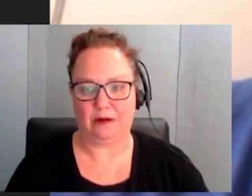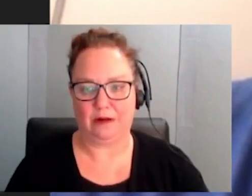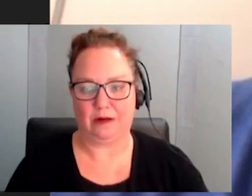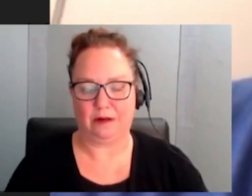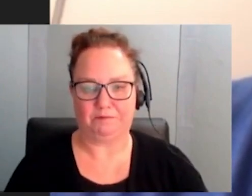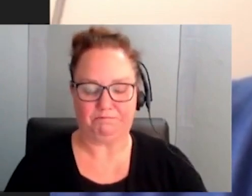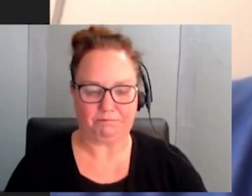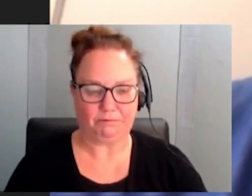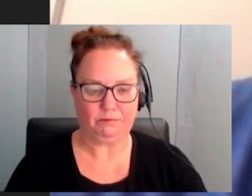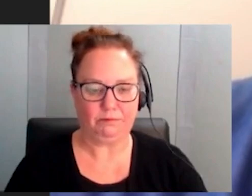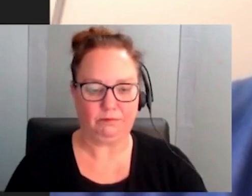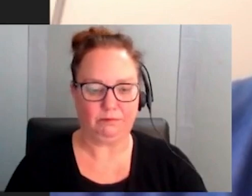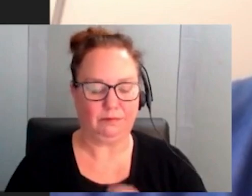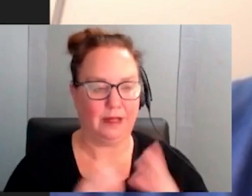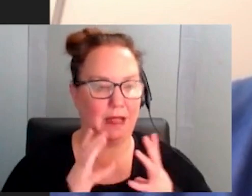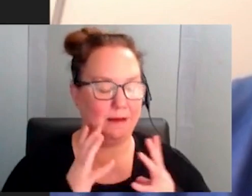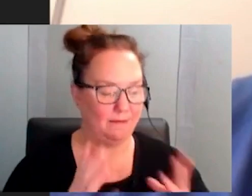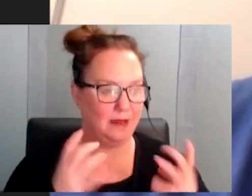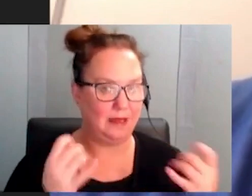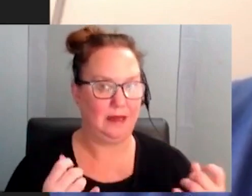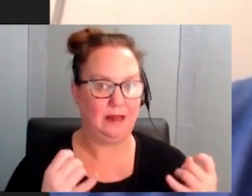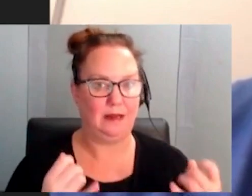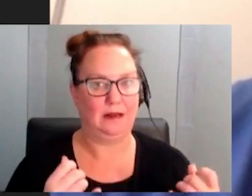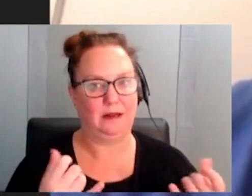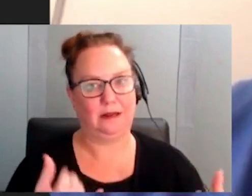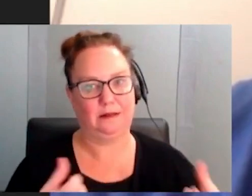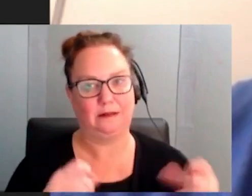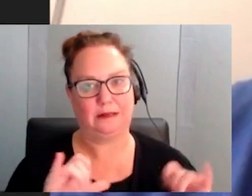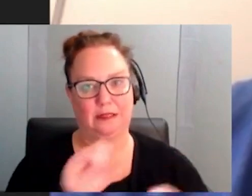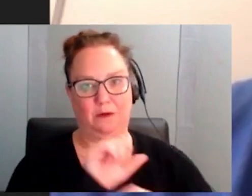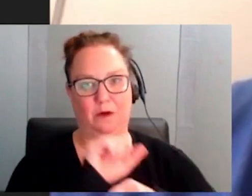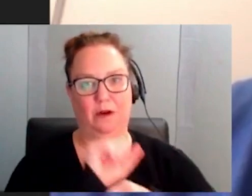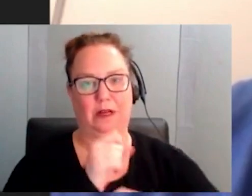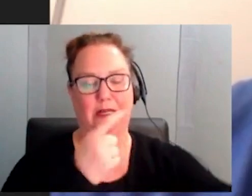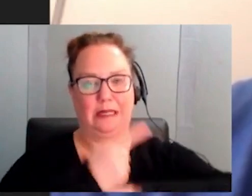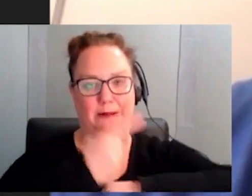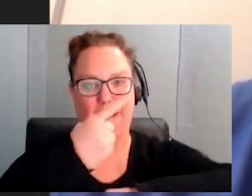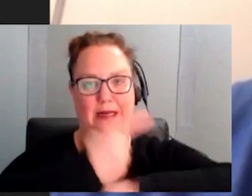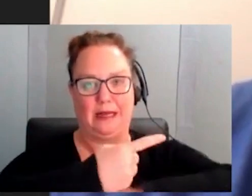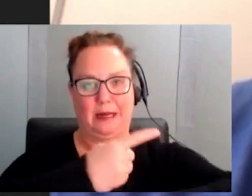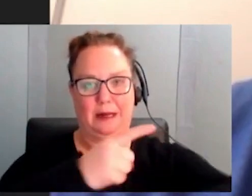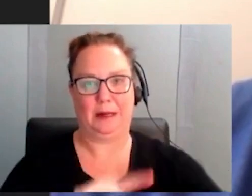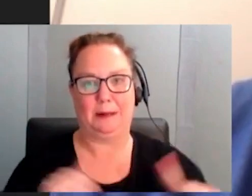I'm fine now. I'm still, working day by day, but